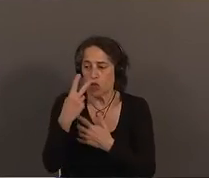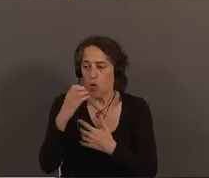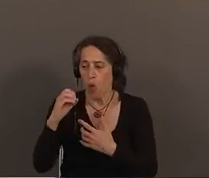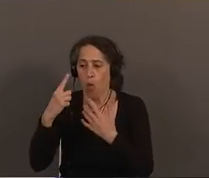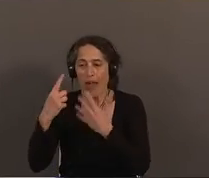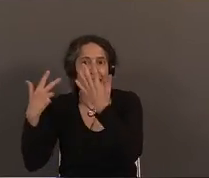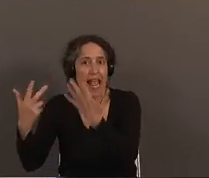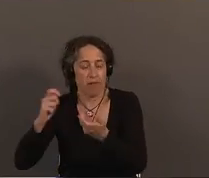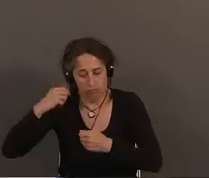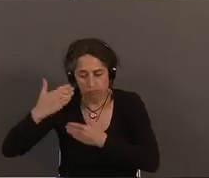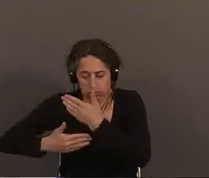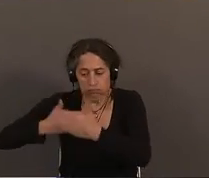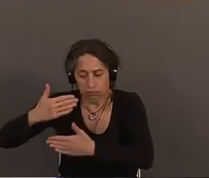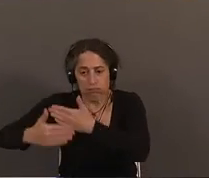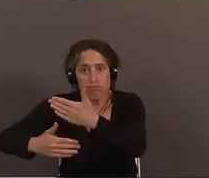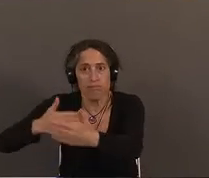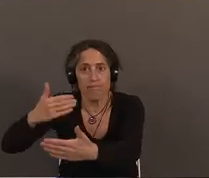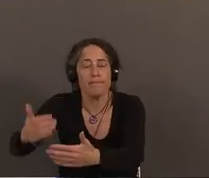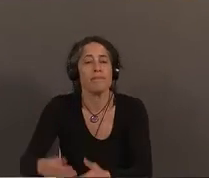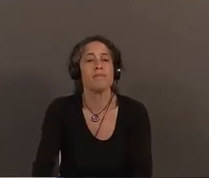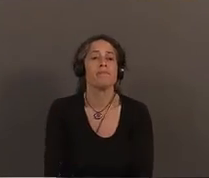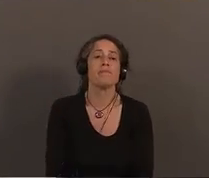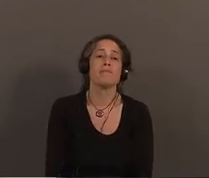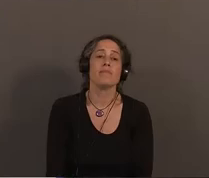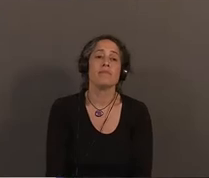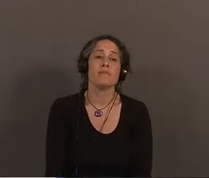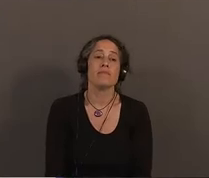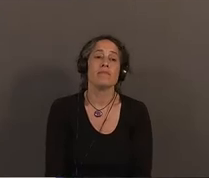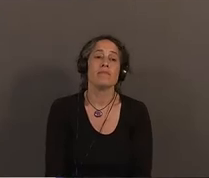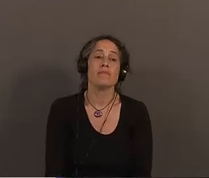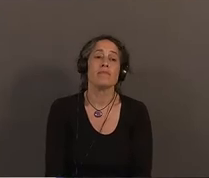be a paradox, which is